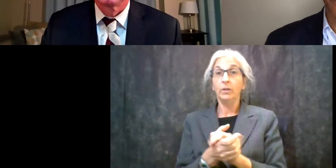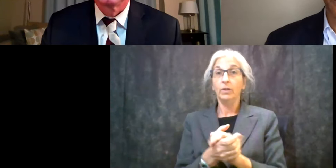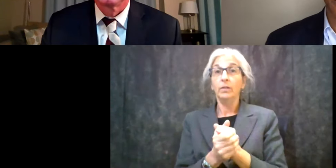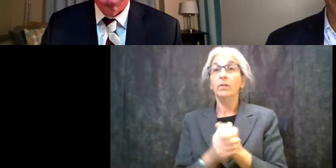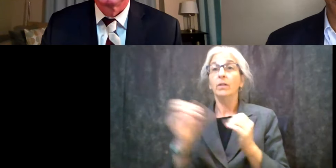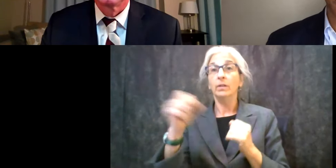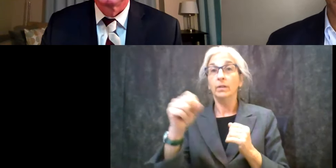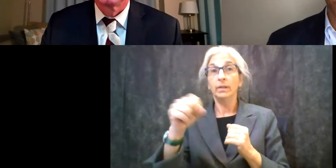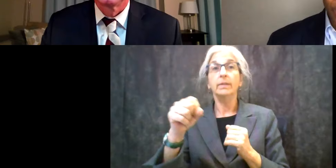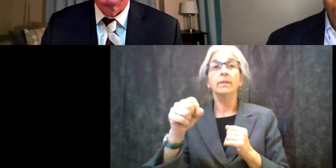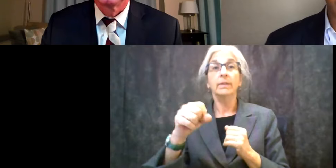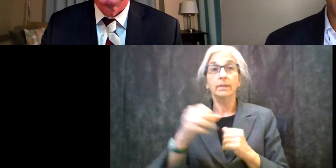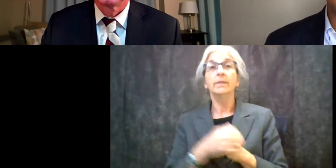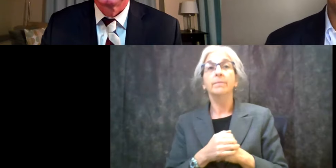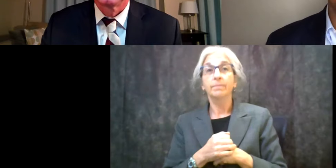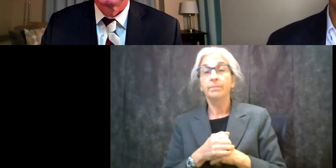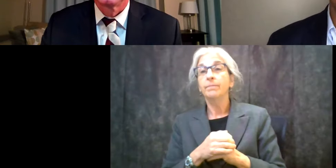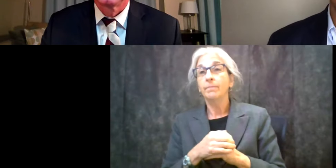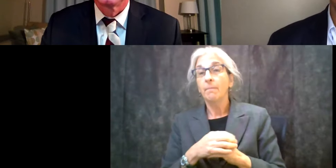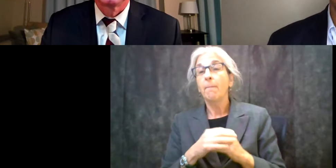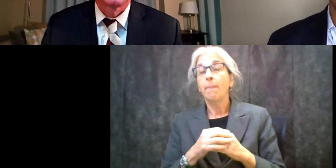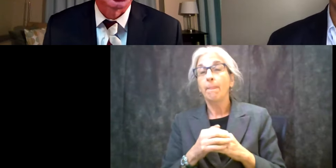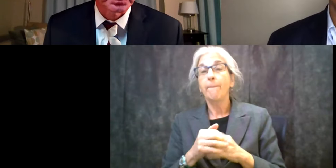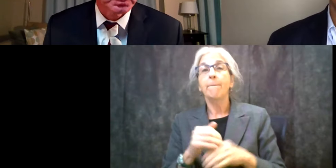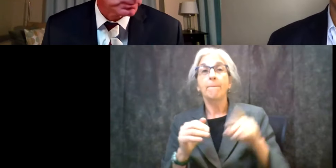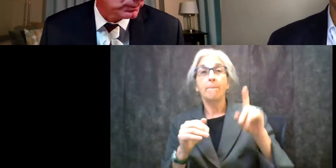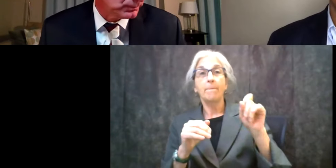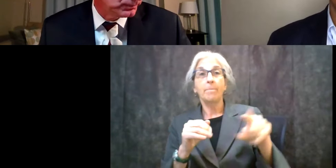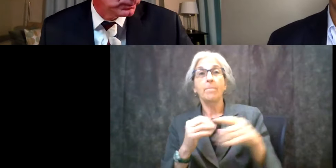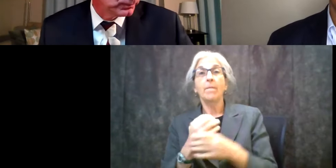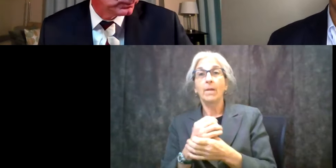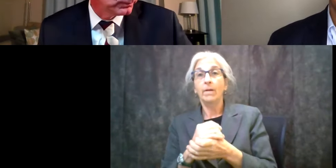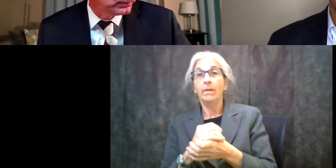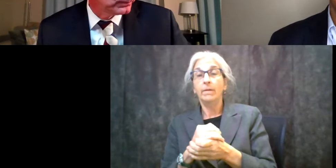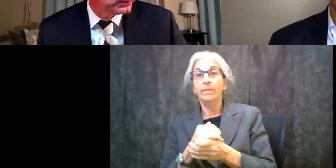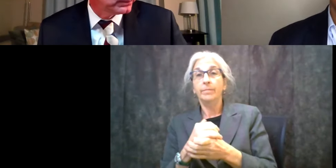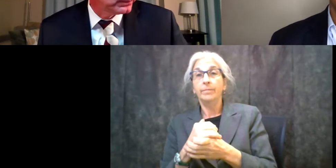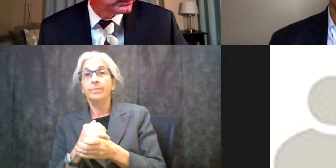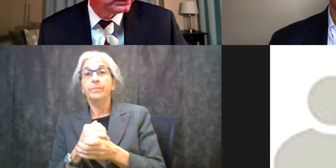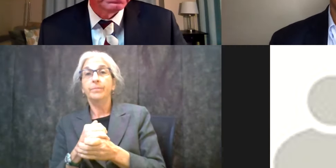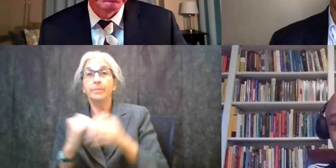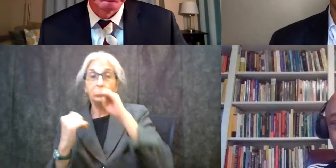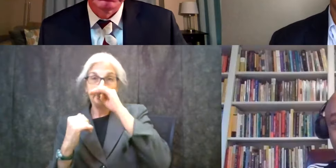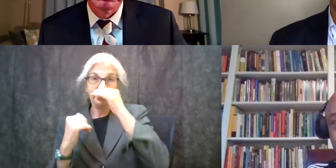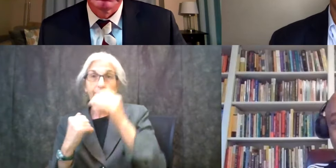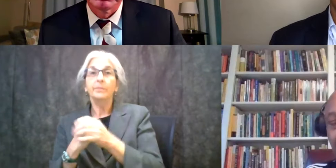Yes, sir. Can you hear me? We can, yes. Okay. Start my video as well.